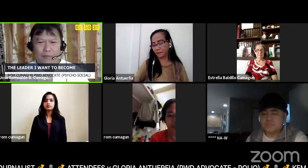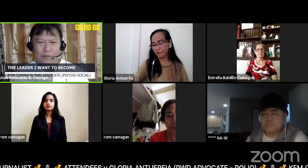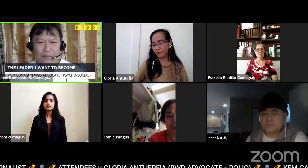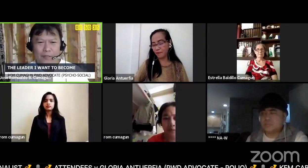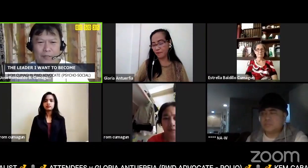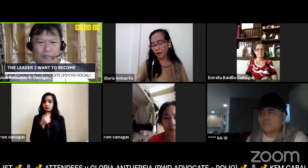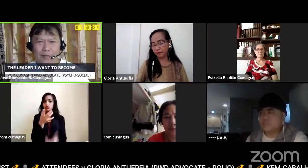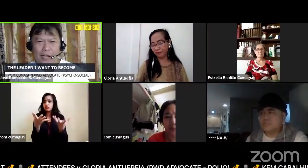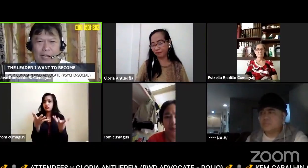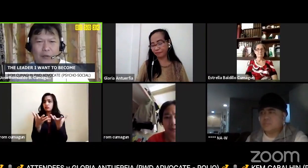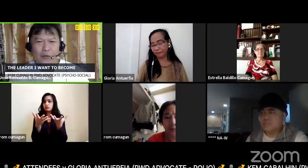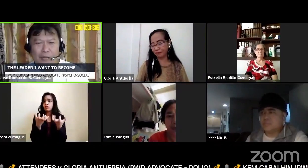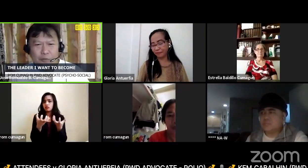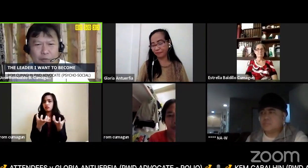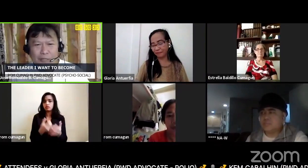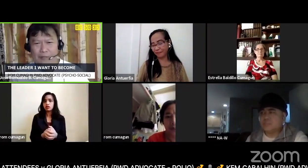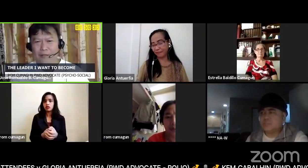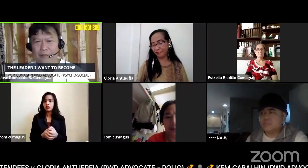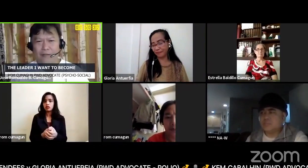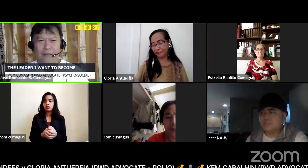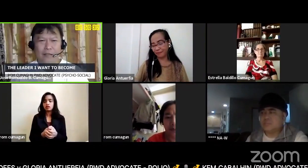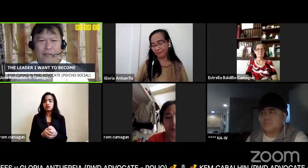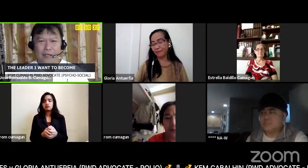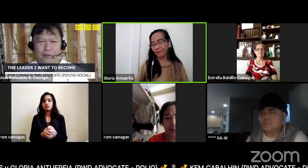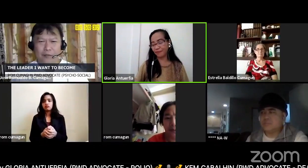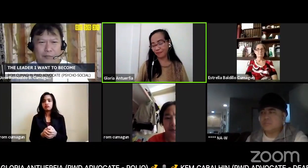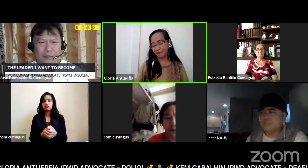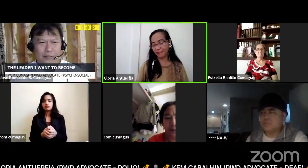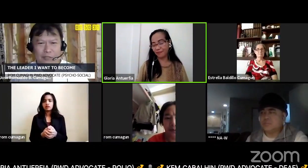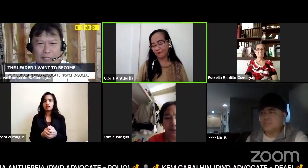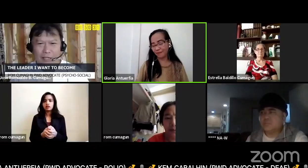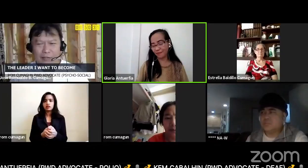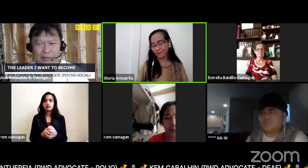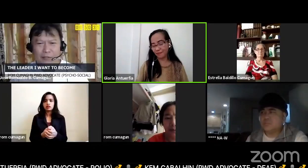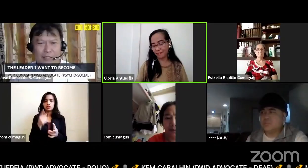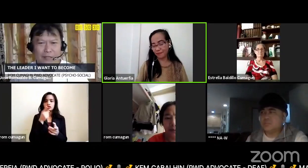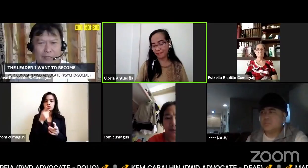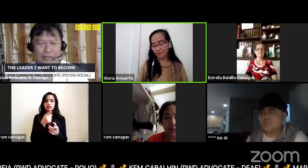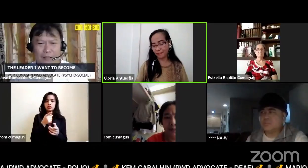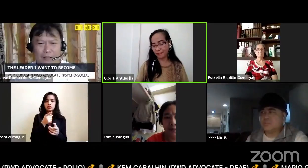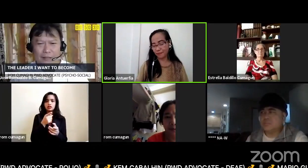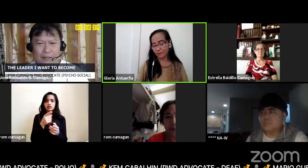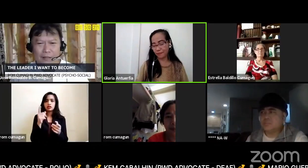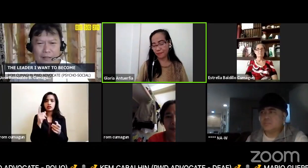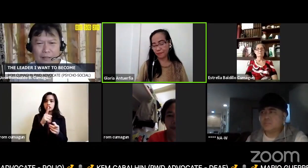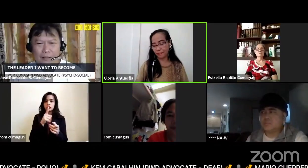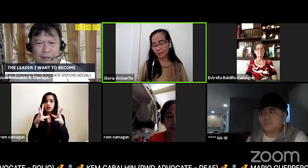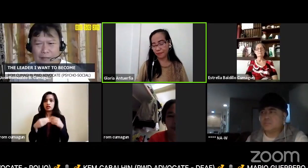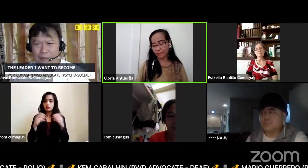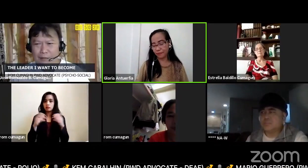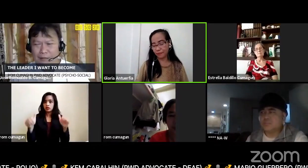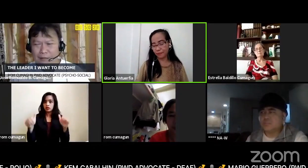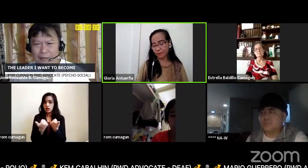you? Are you up to it? Are you up to the challenge to become a leader?